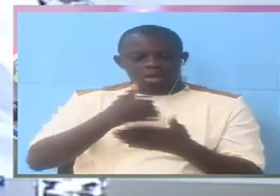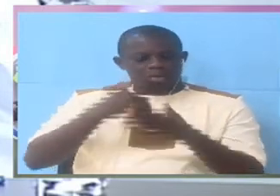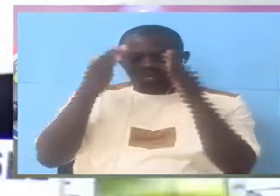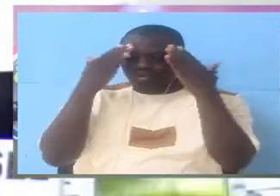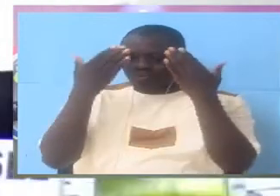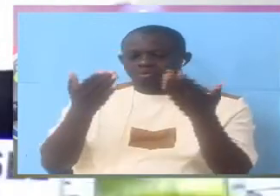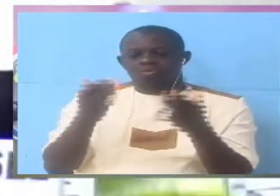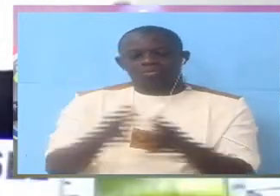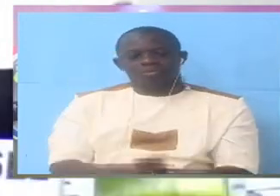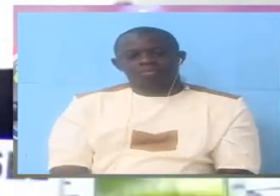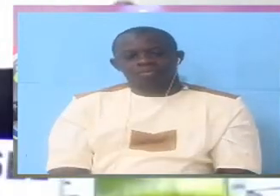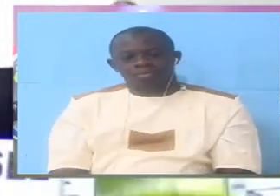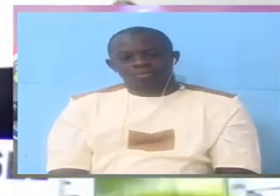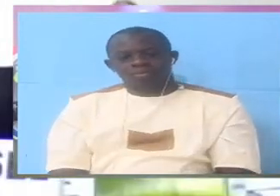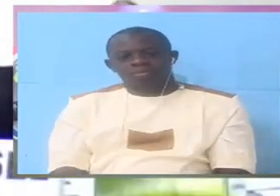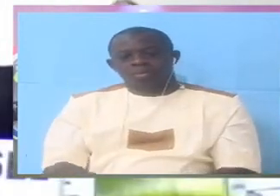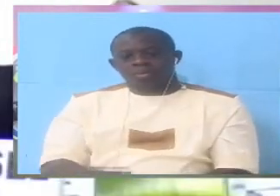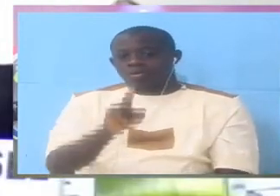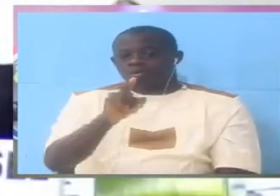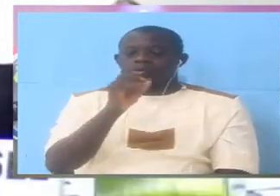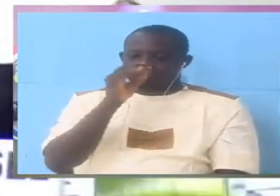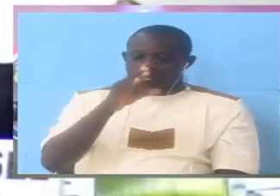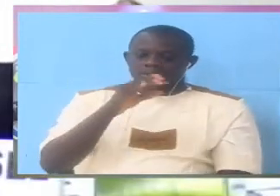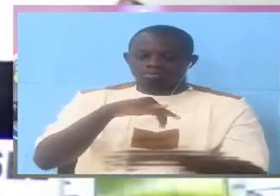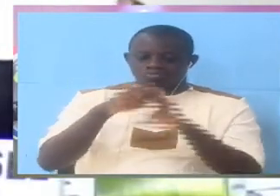You mentioned,